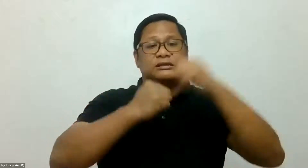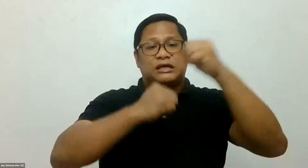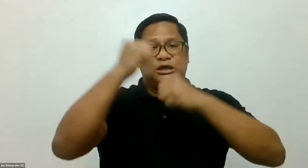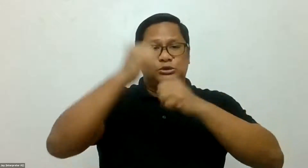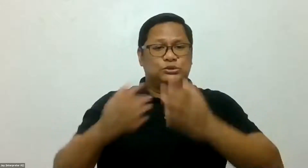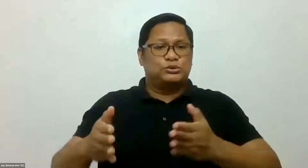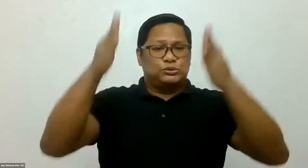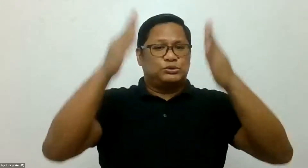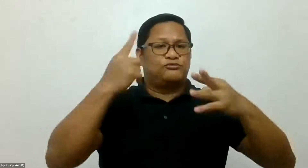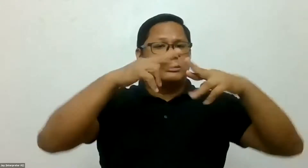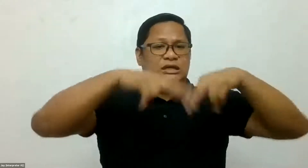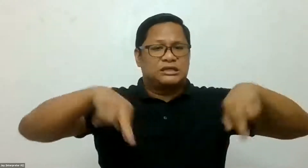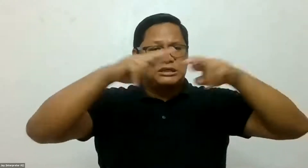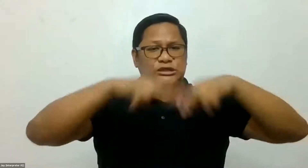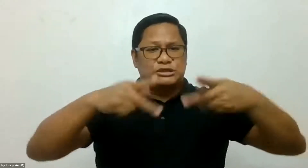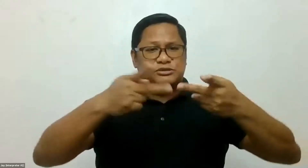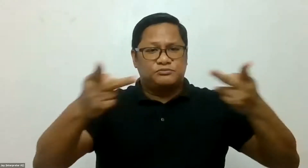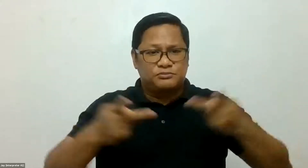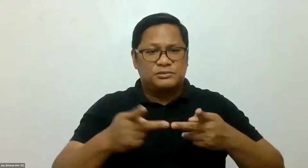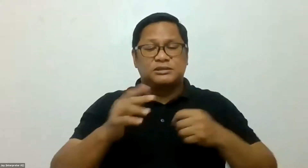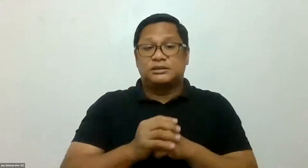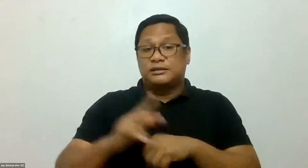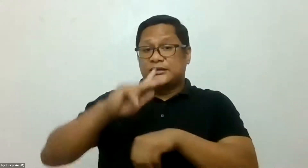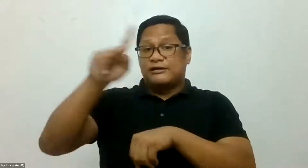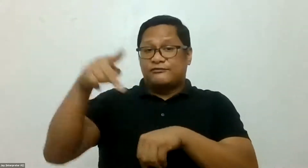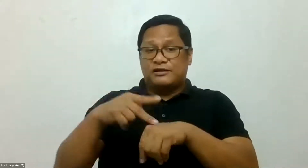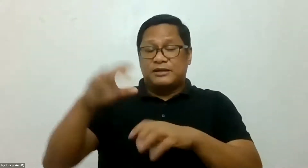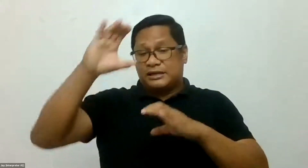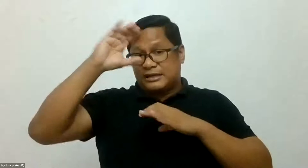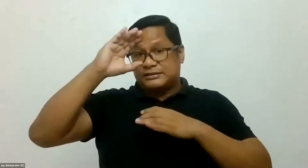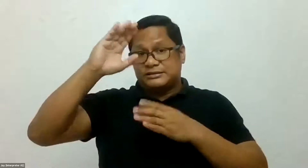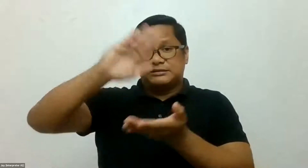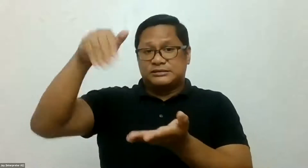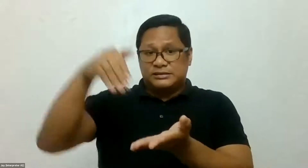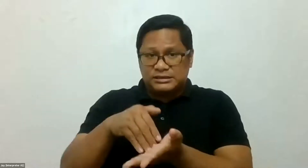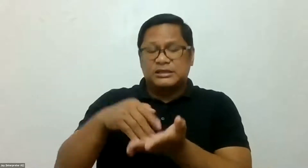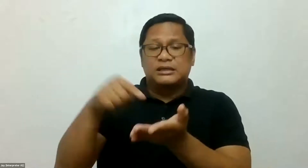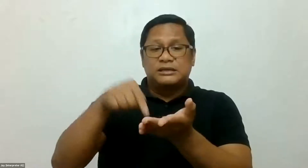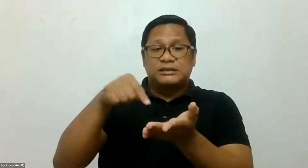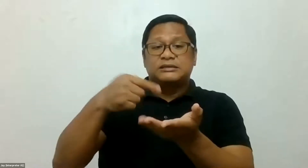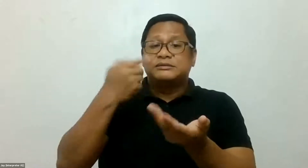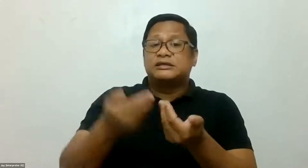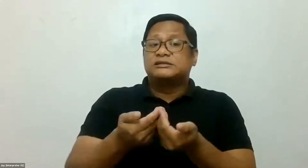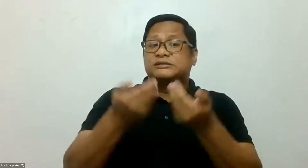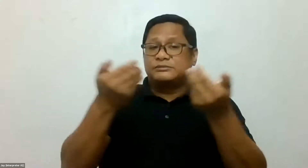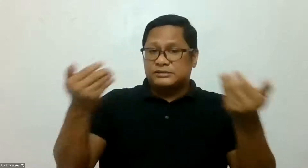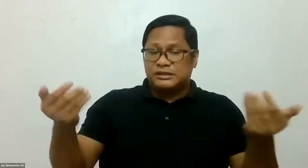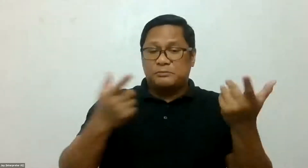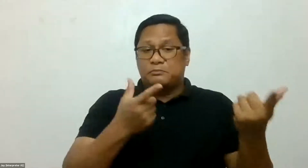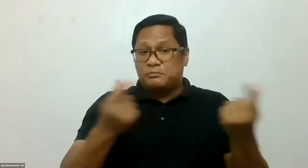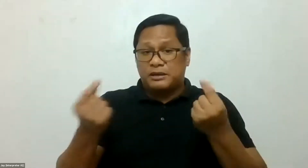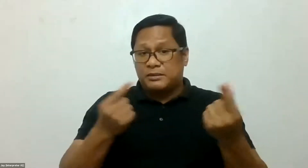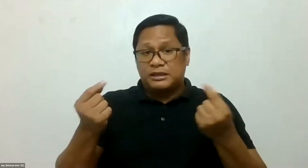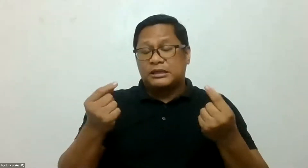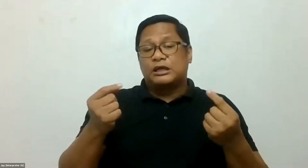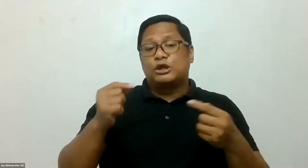research facility. And Philippine Cancer Center is considered as a separate implementing unit of